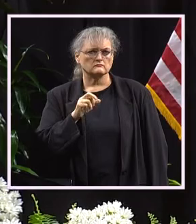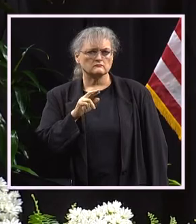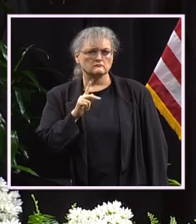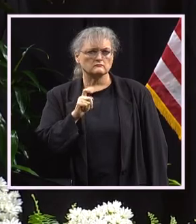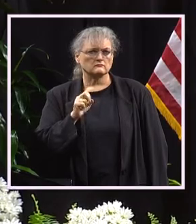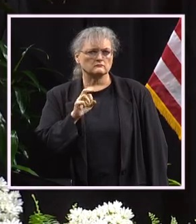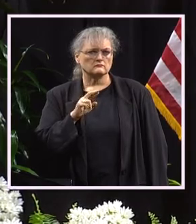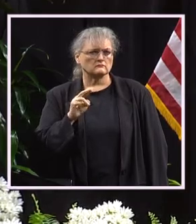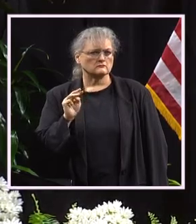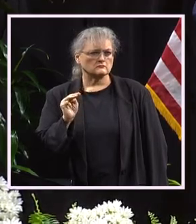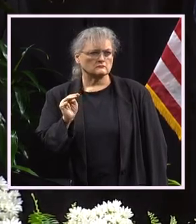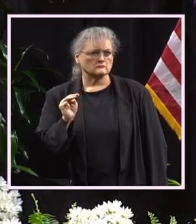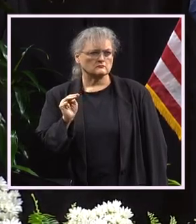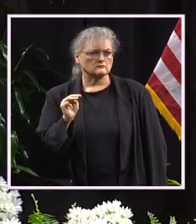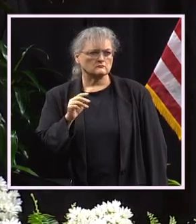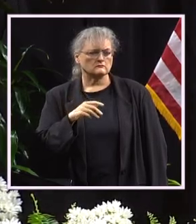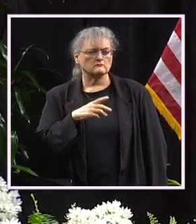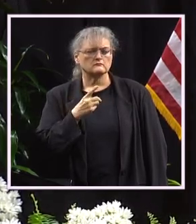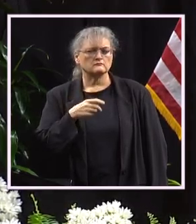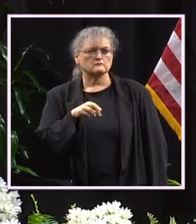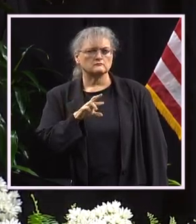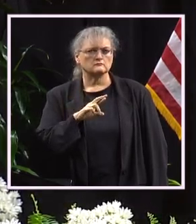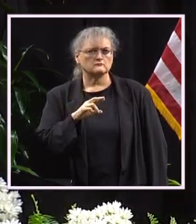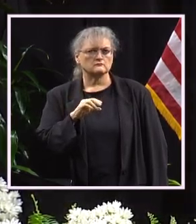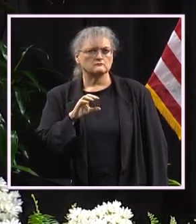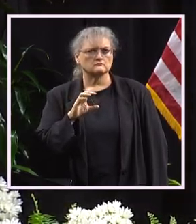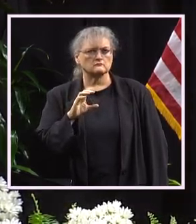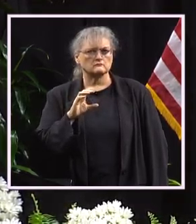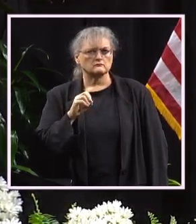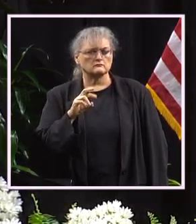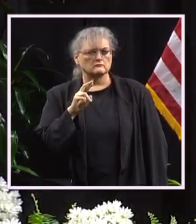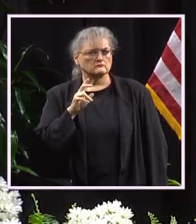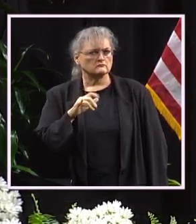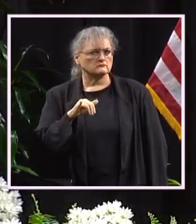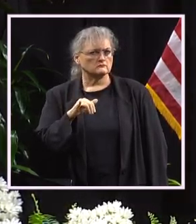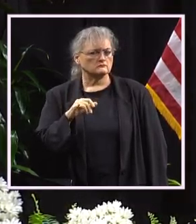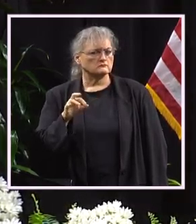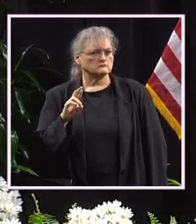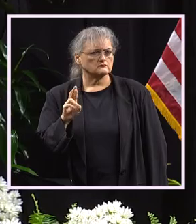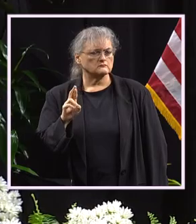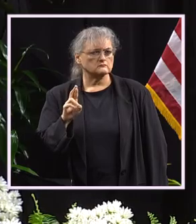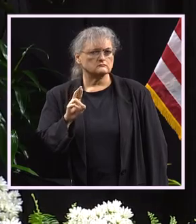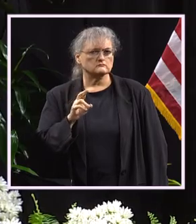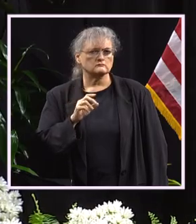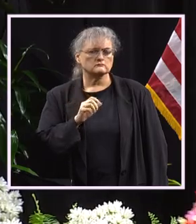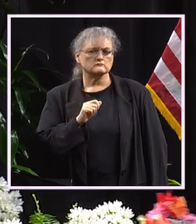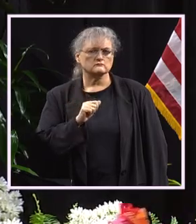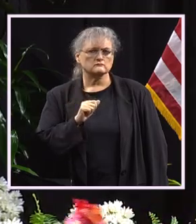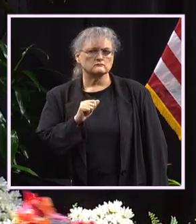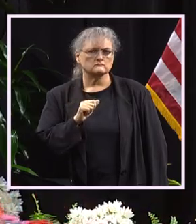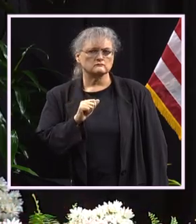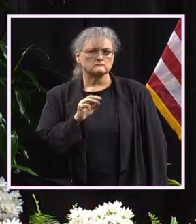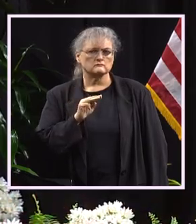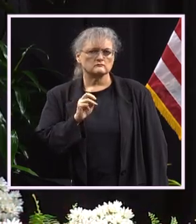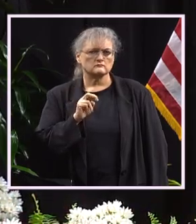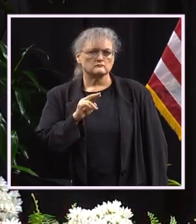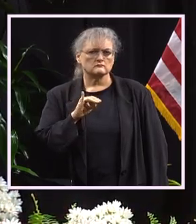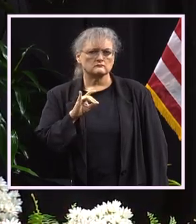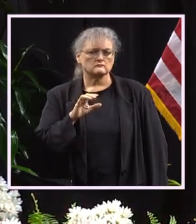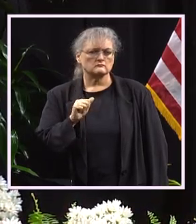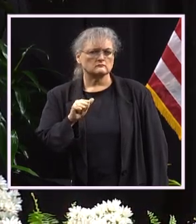McCoy, Master of Arts. Dr. Corey Demond Greathouse. Monica Renee